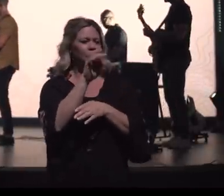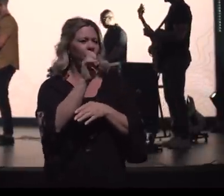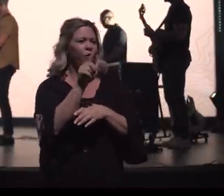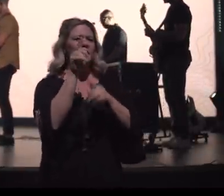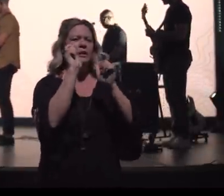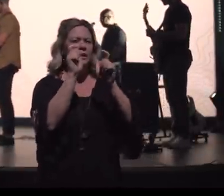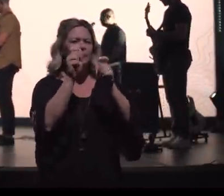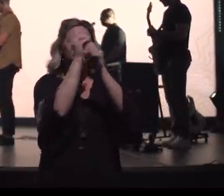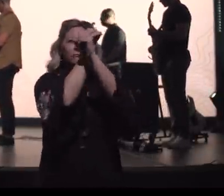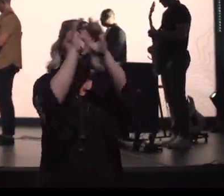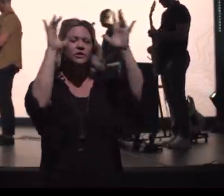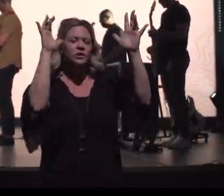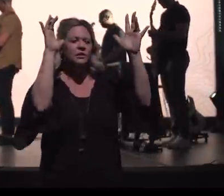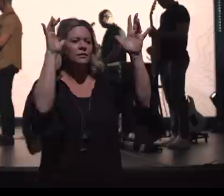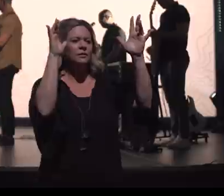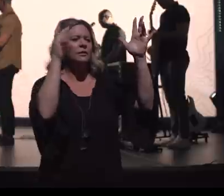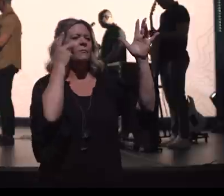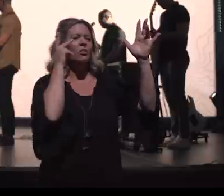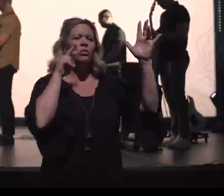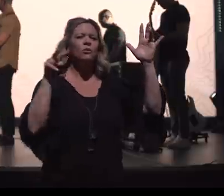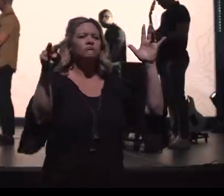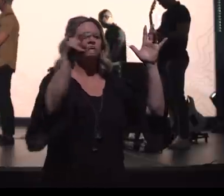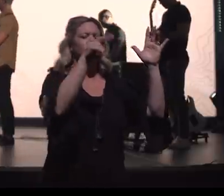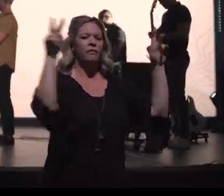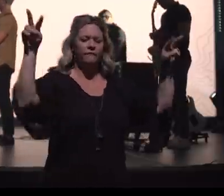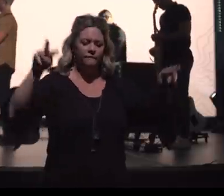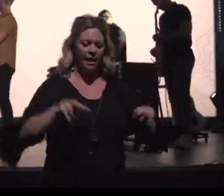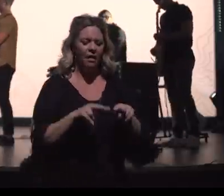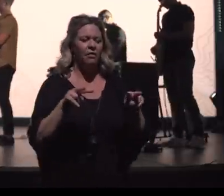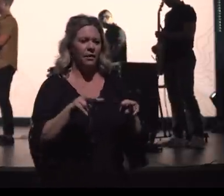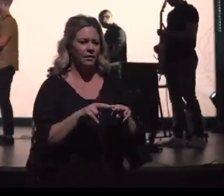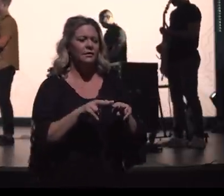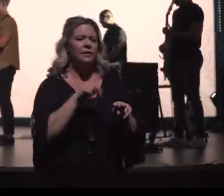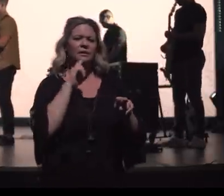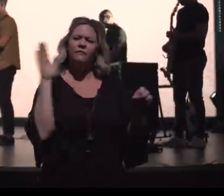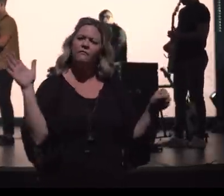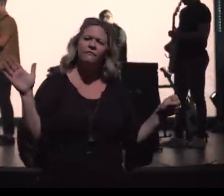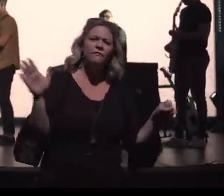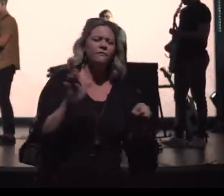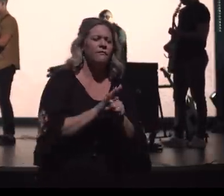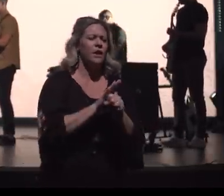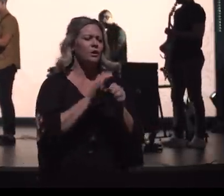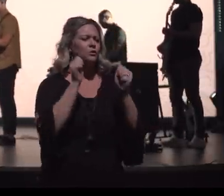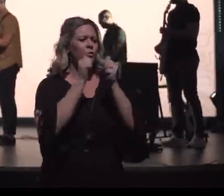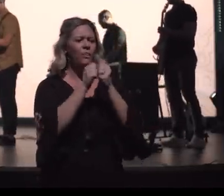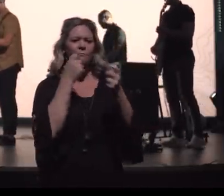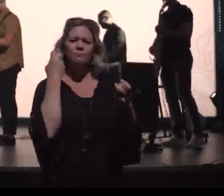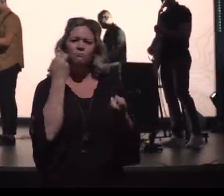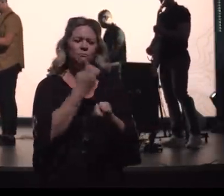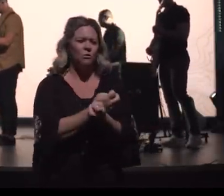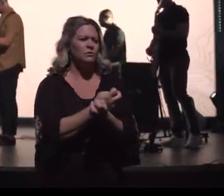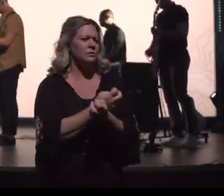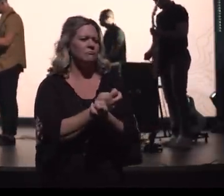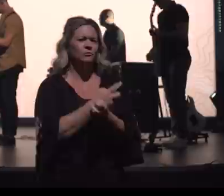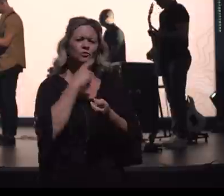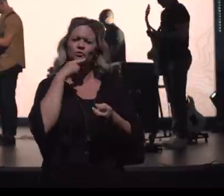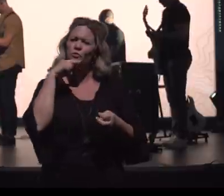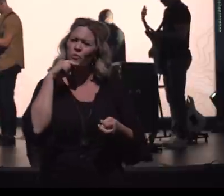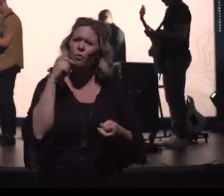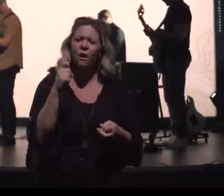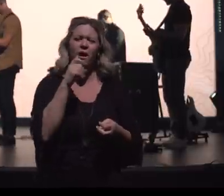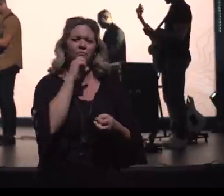vision where he takes him out to overlooking this valley. Of course, this valley is filled just with bones.